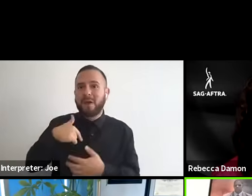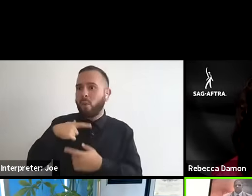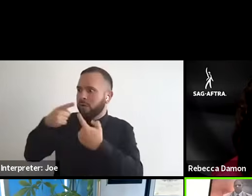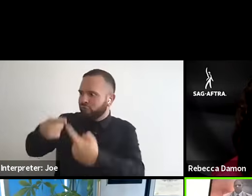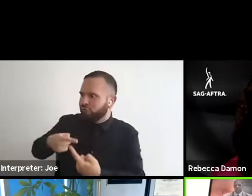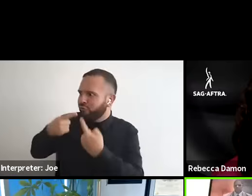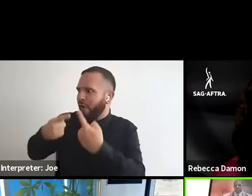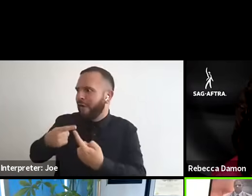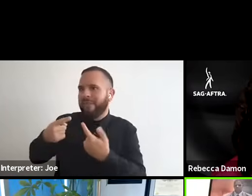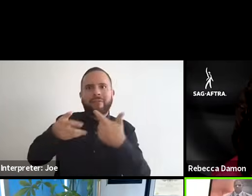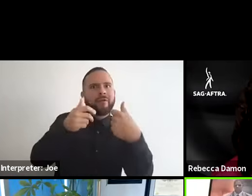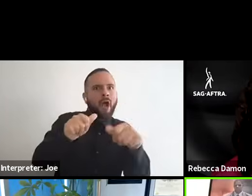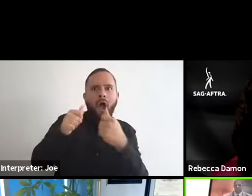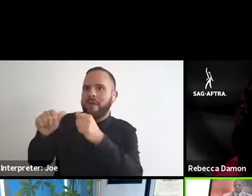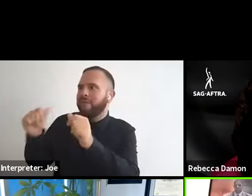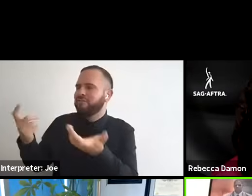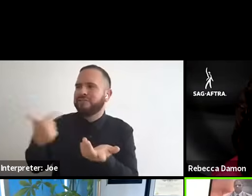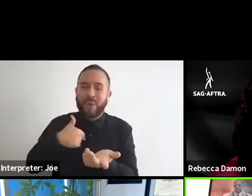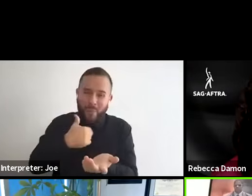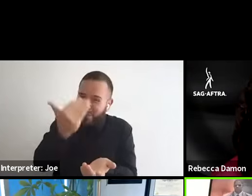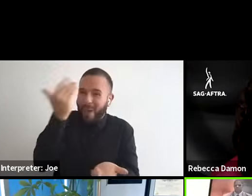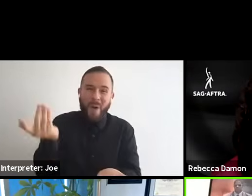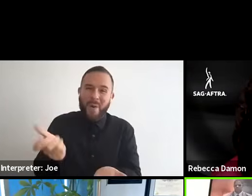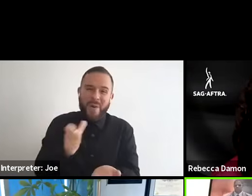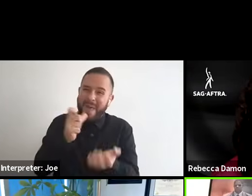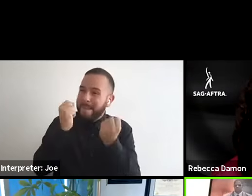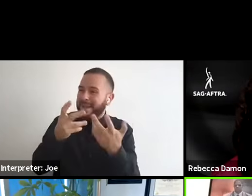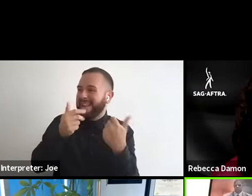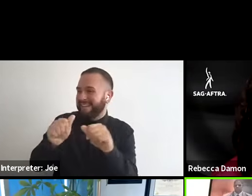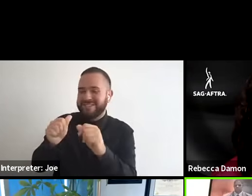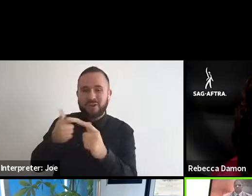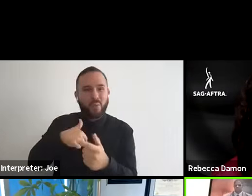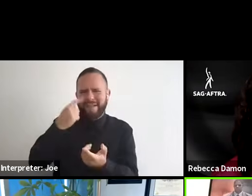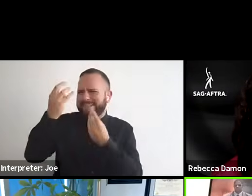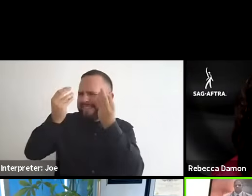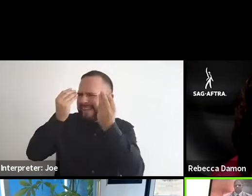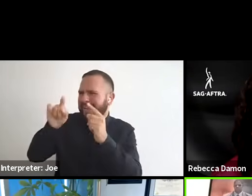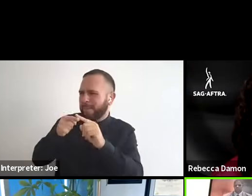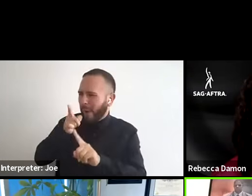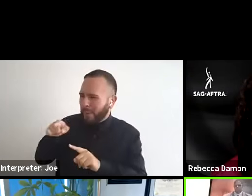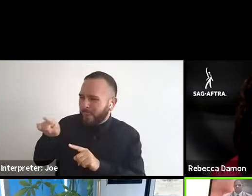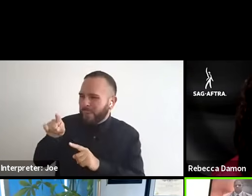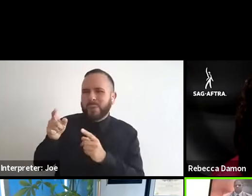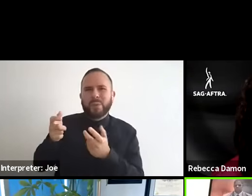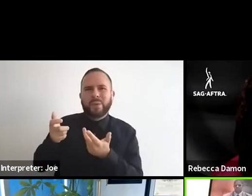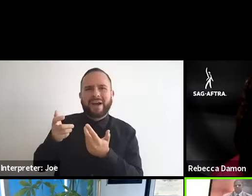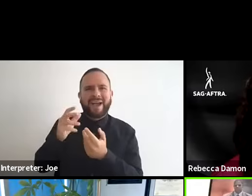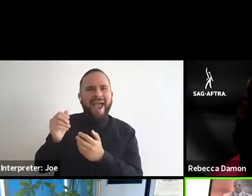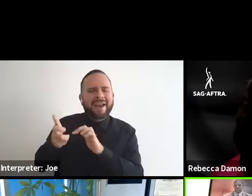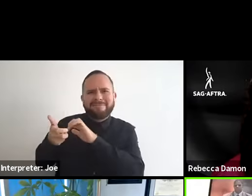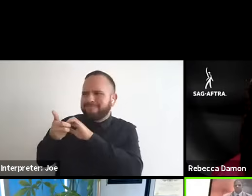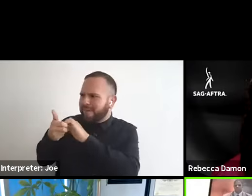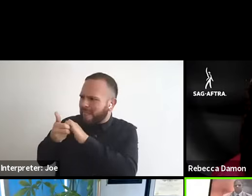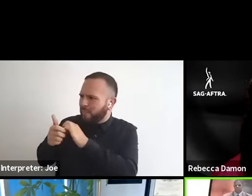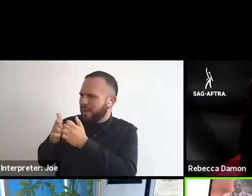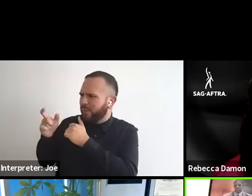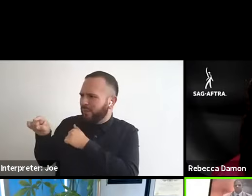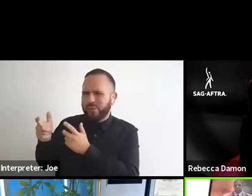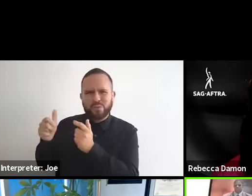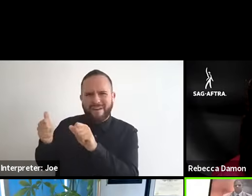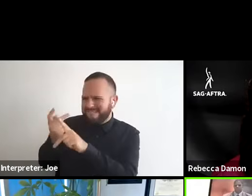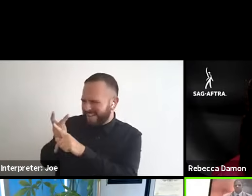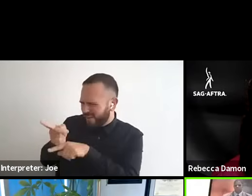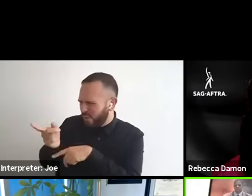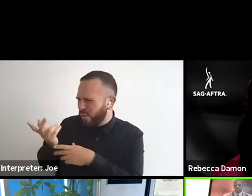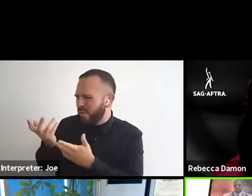know, we are thinking about you guys and often collaborating, trying to figure you out, and at times try to be able to get